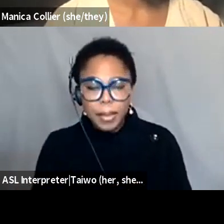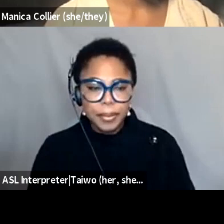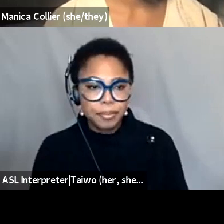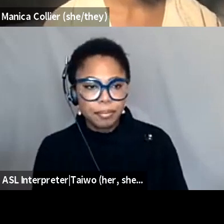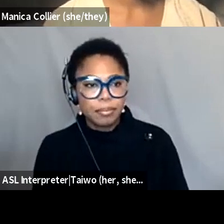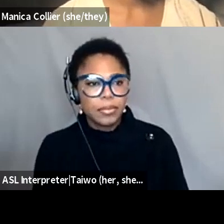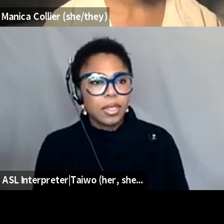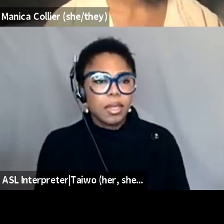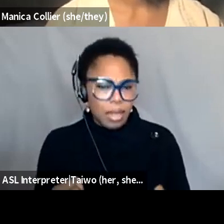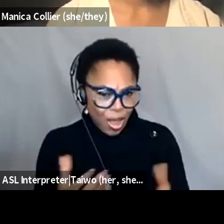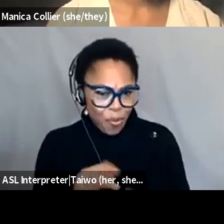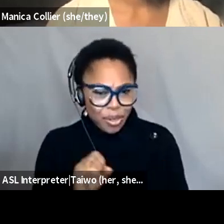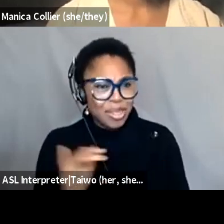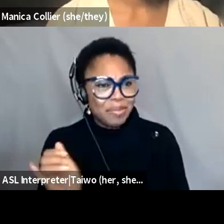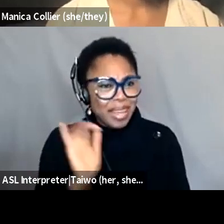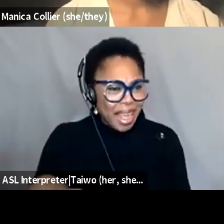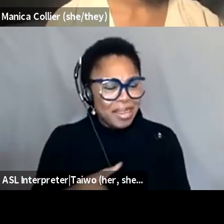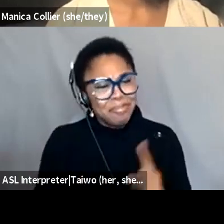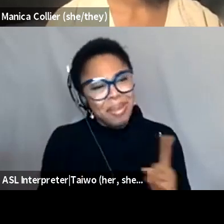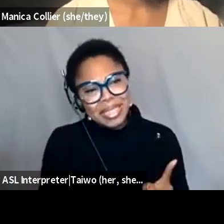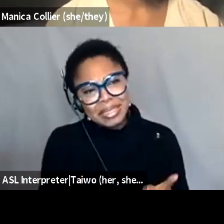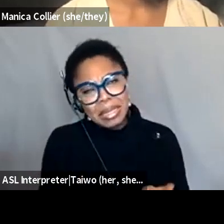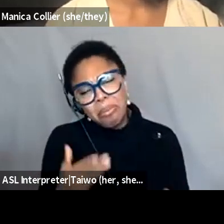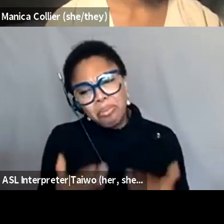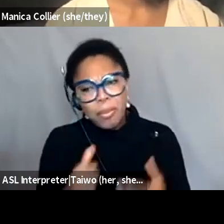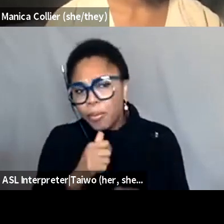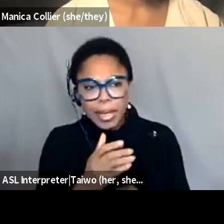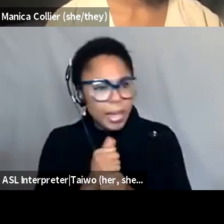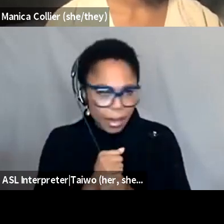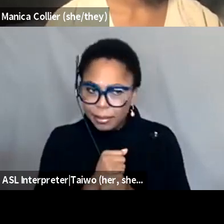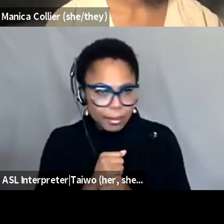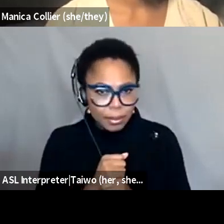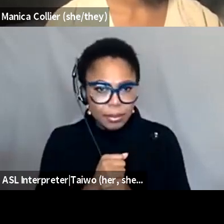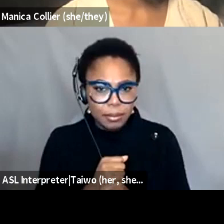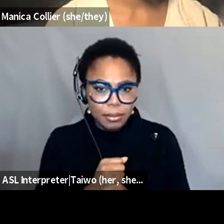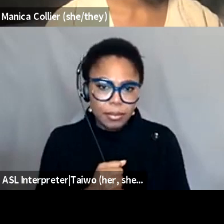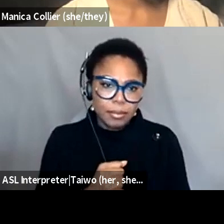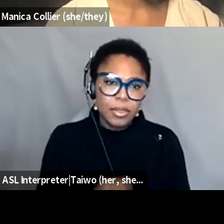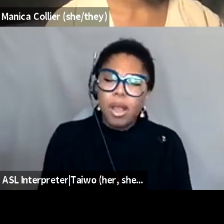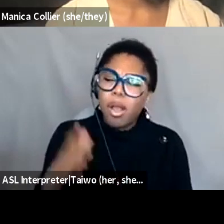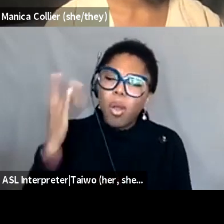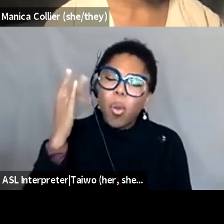Yeah, I want a job like that, but probably won't get one. Why is that, Bailey?